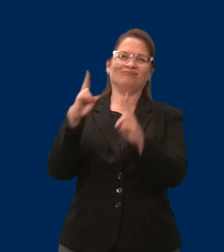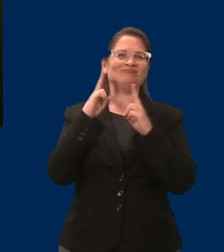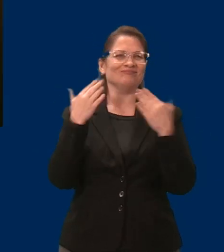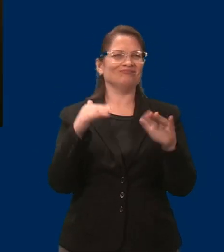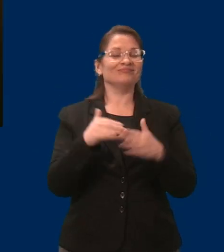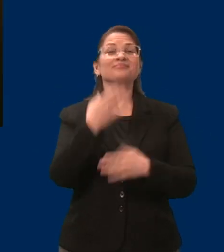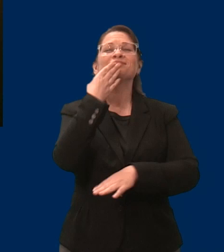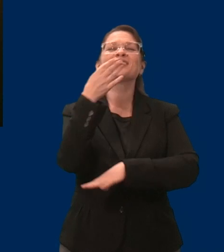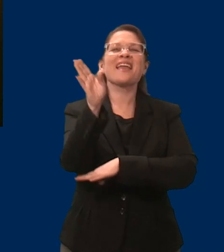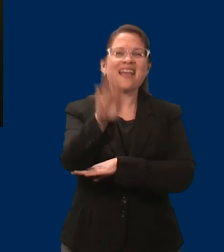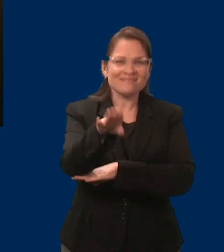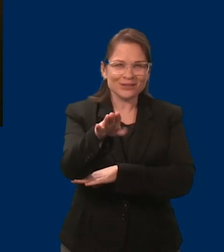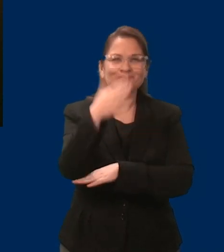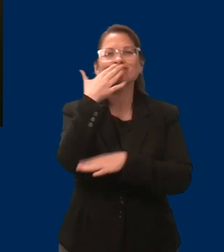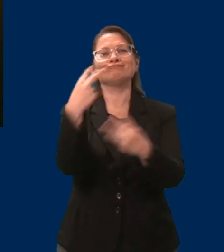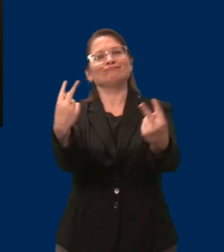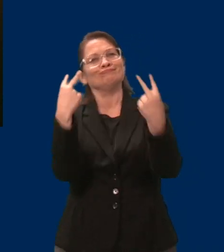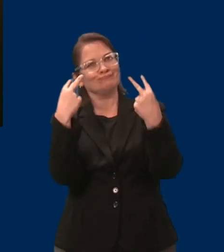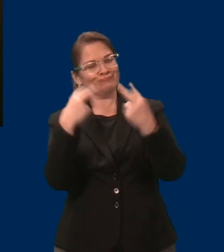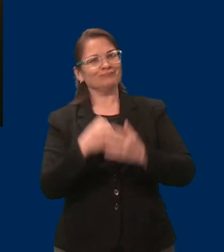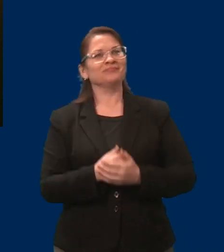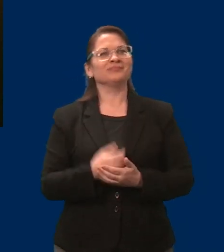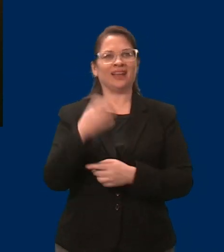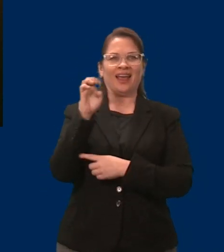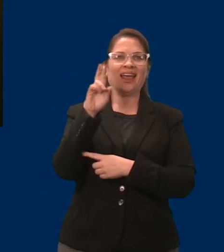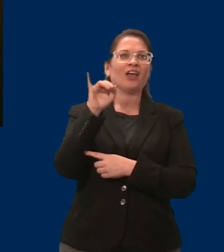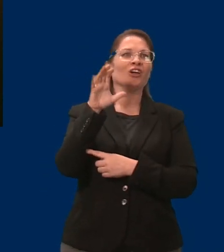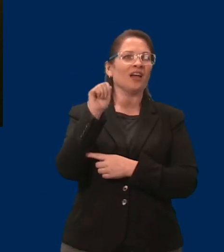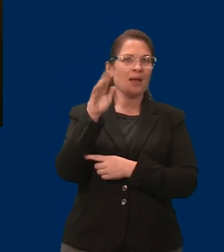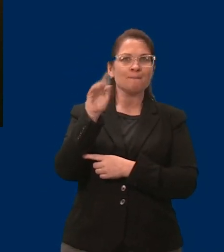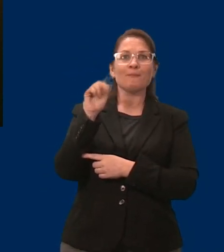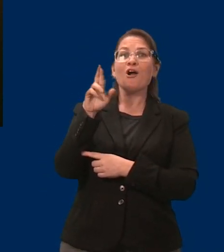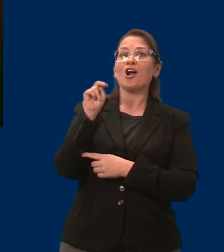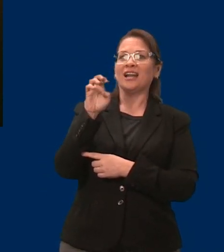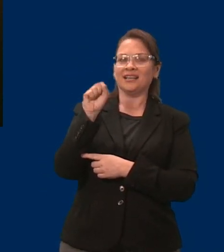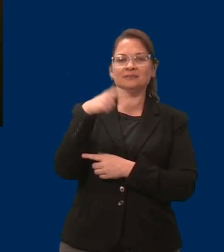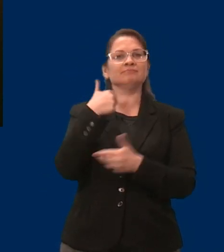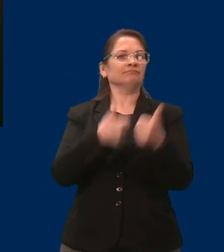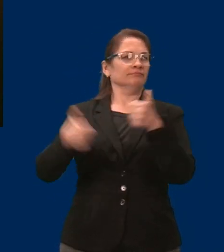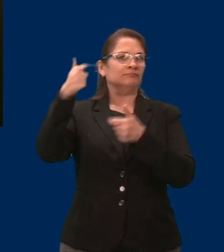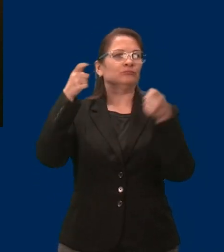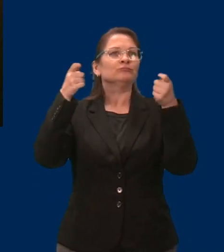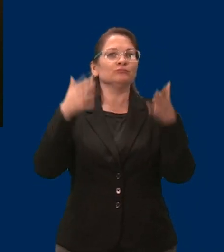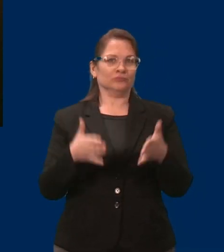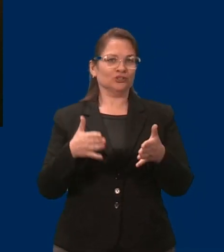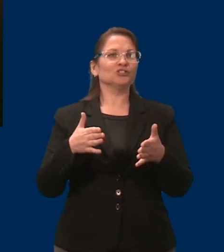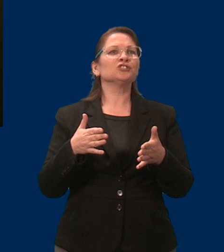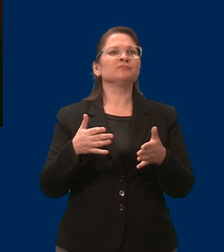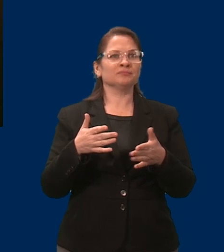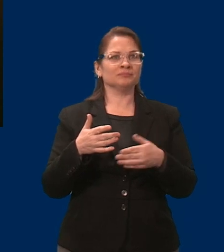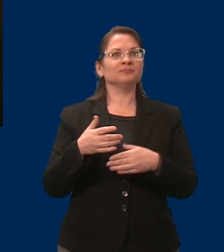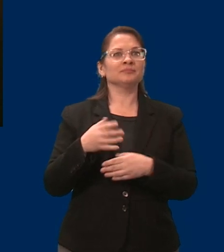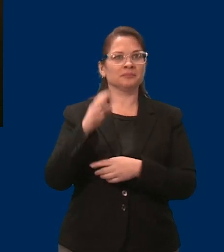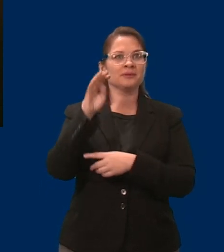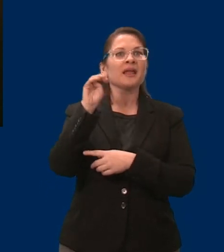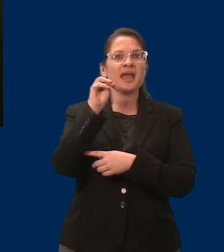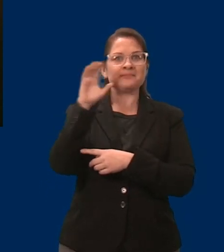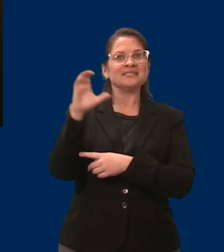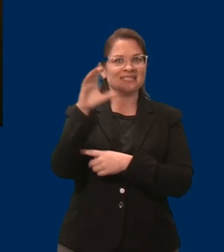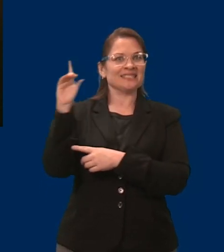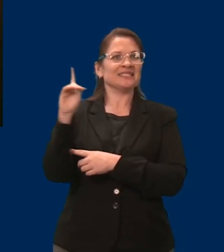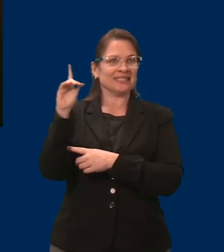I'm Erica Barnes. I'm the executive director of the newly formed state agency, the Minnesota Council, Minnesota Rare Disease Advisory